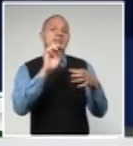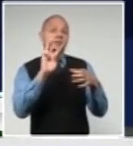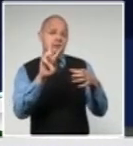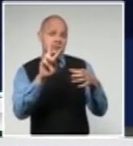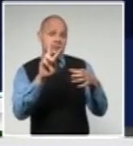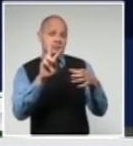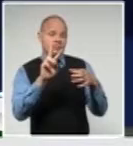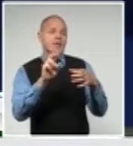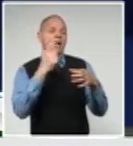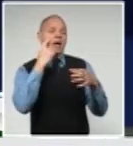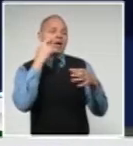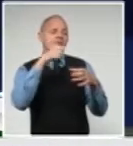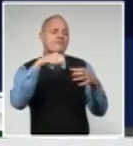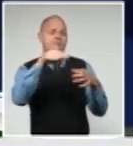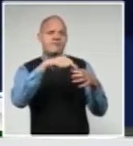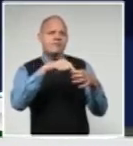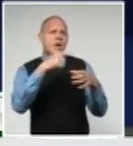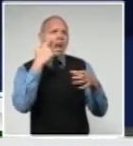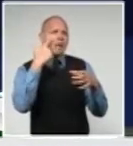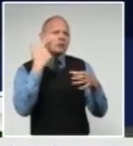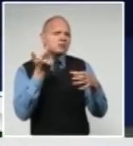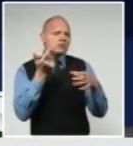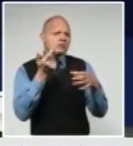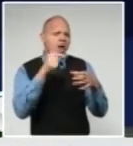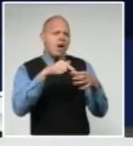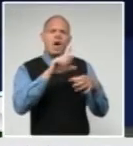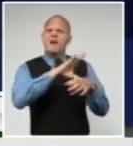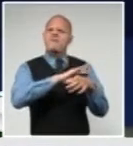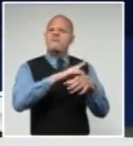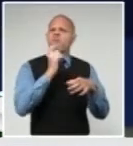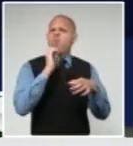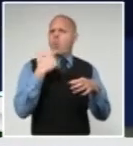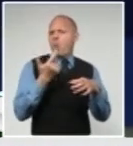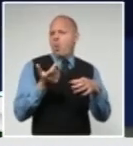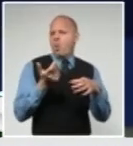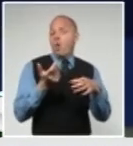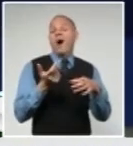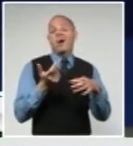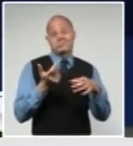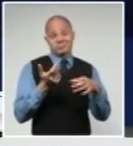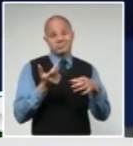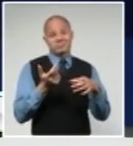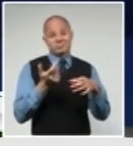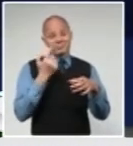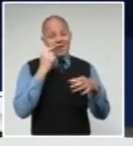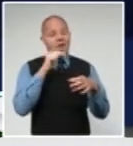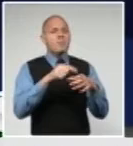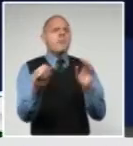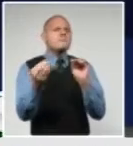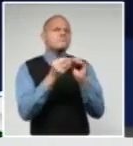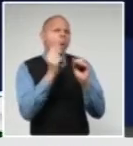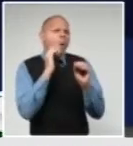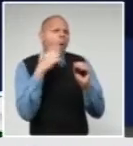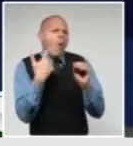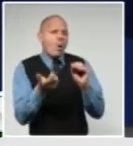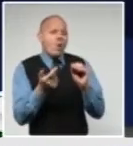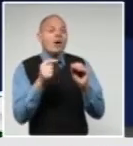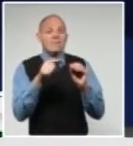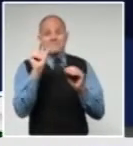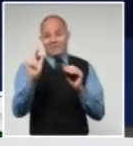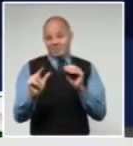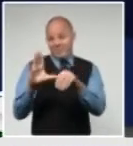66. There are no modifications in this regard, since yesterday all patients were linked to previous confirmed